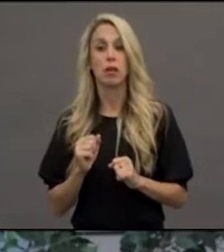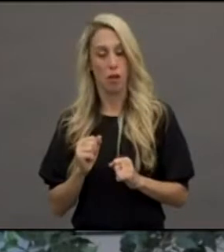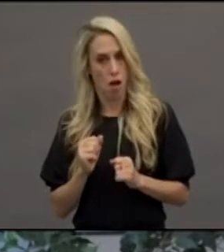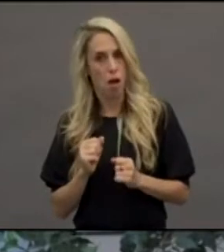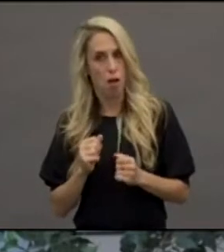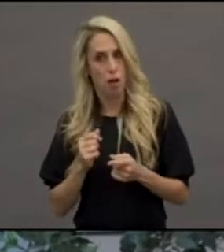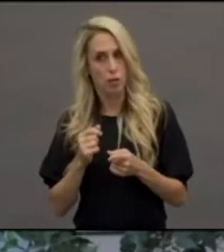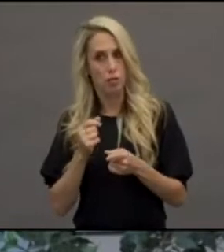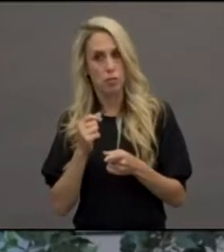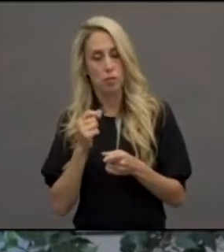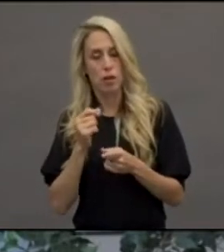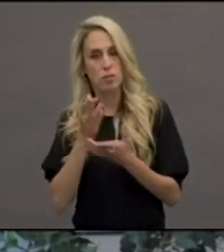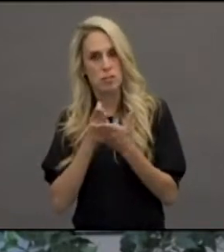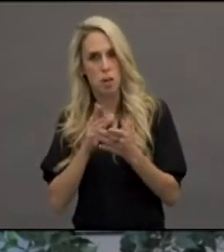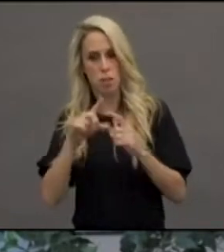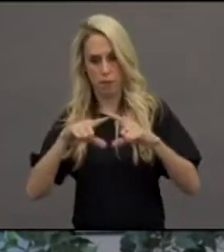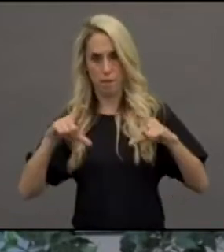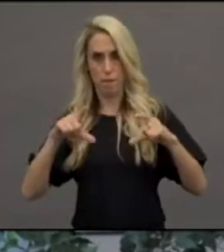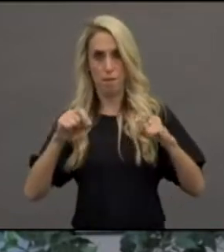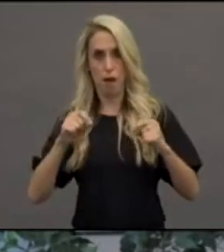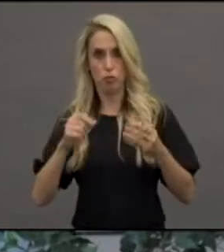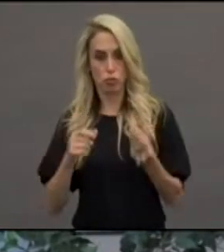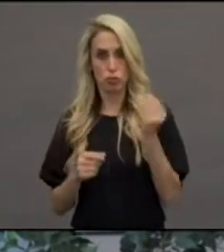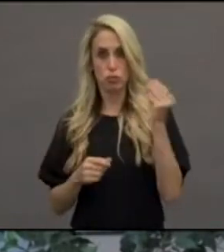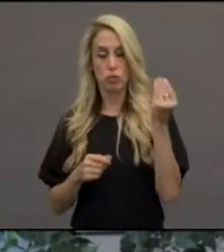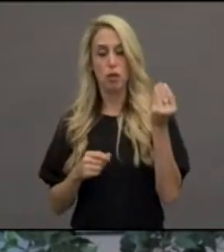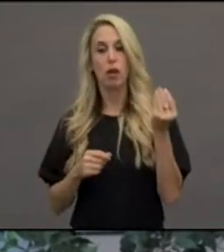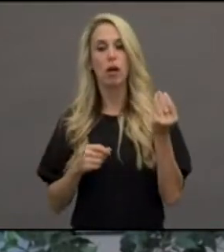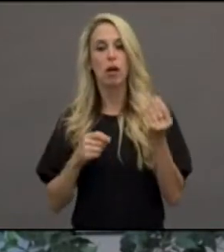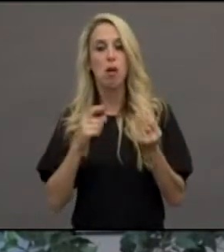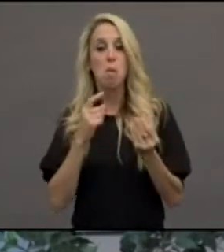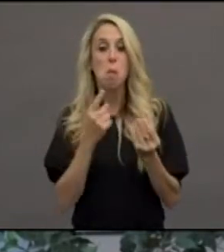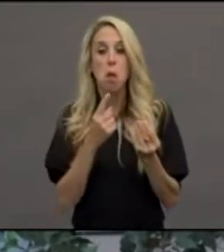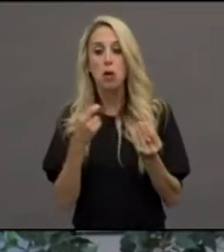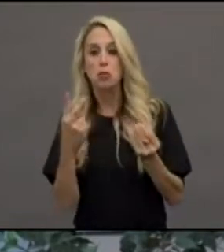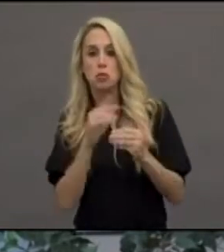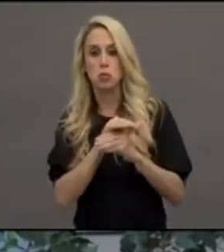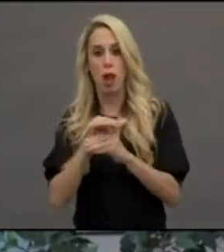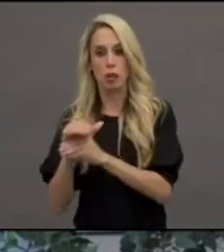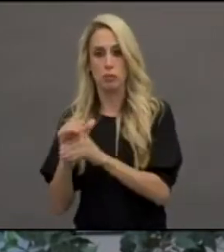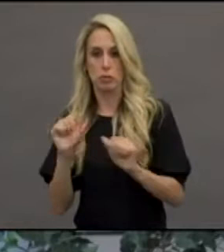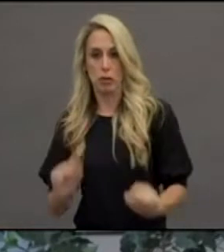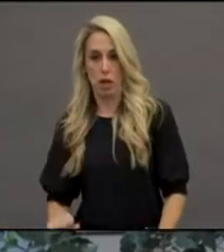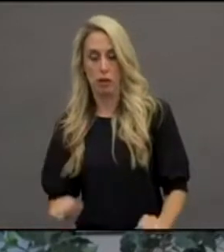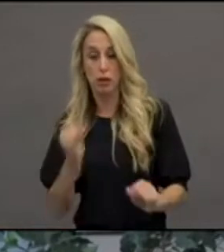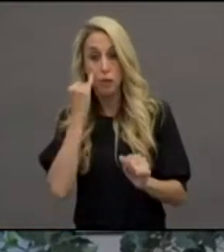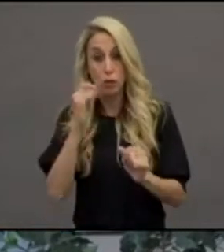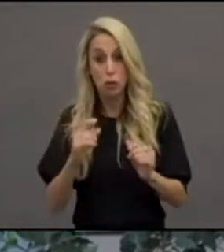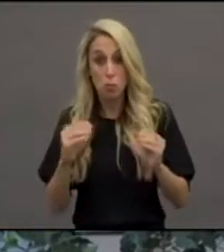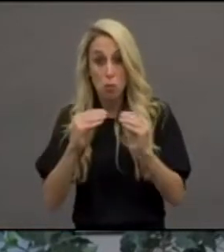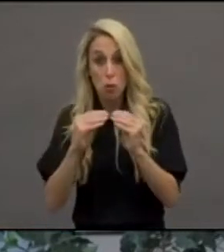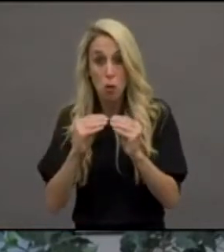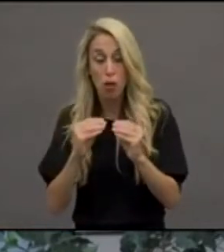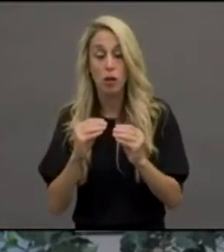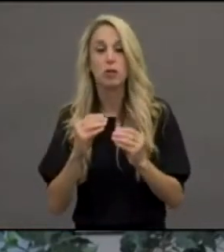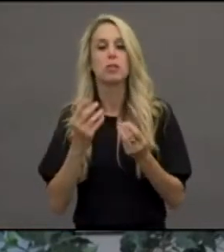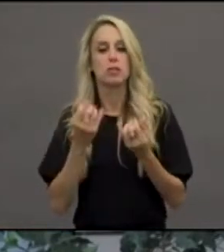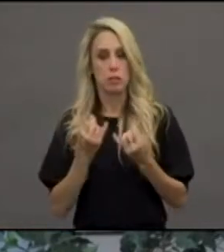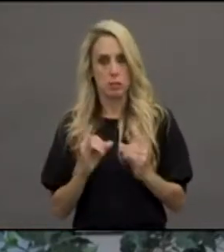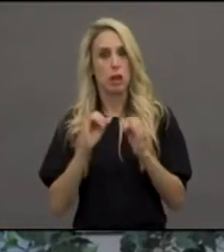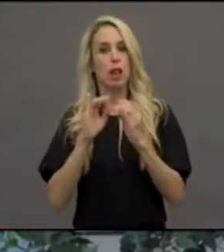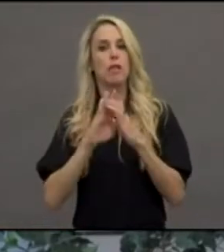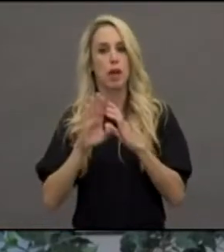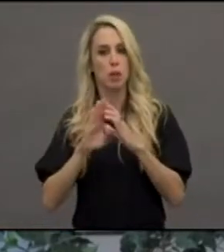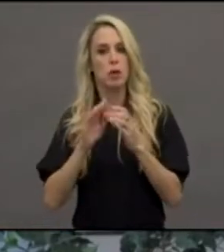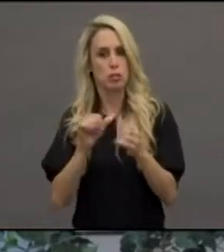getting information that some of those vouchers are being given for 1 or 2 nights. Well, if you need it for more, you're still in an